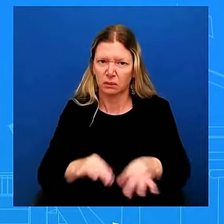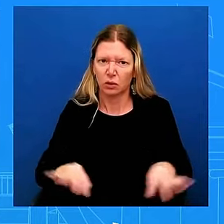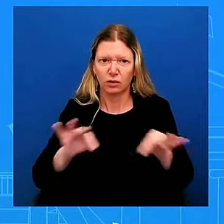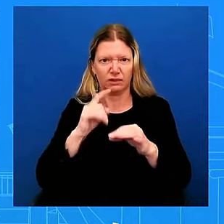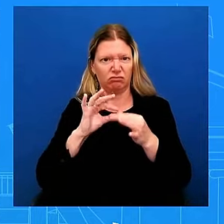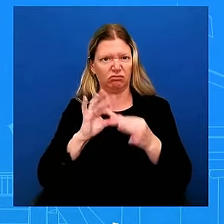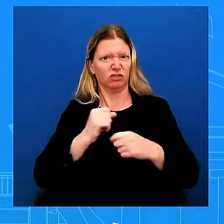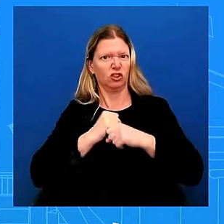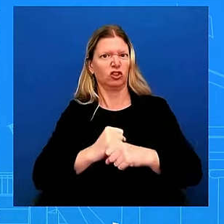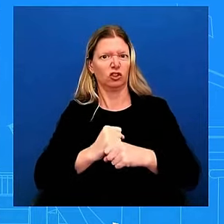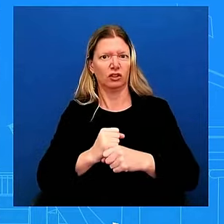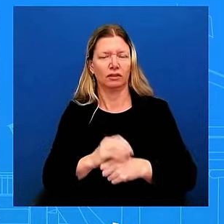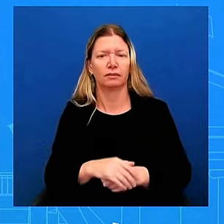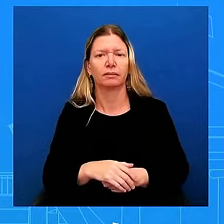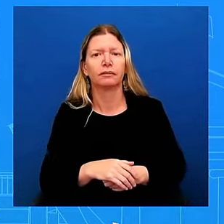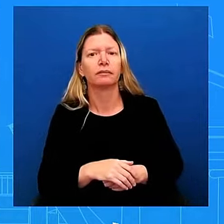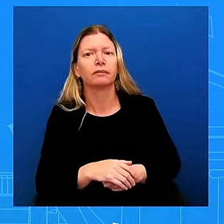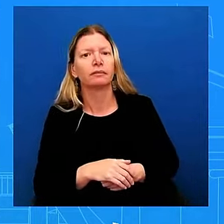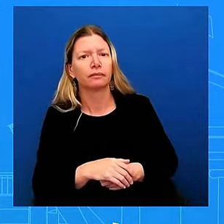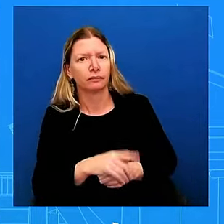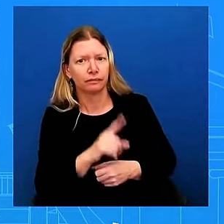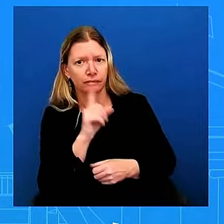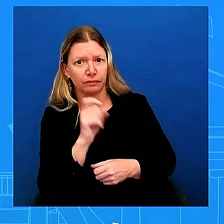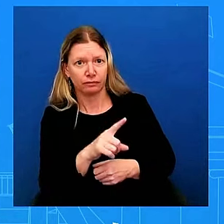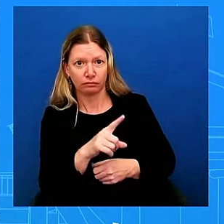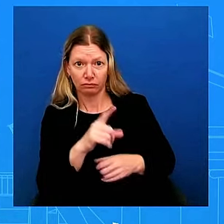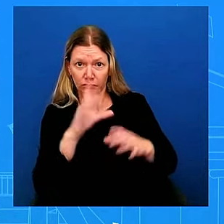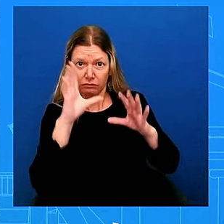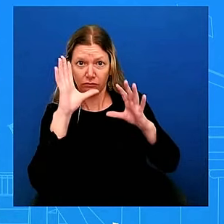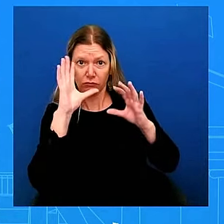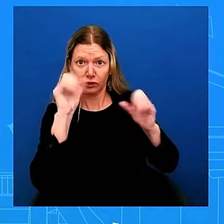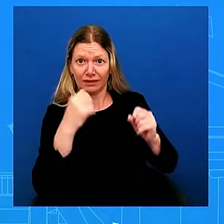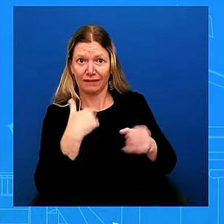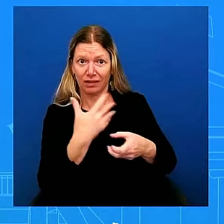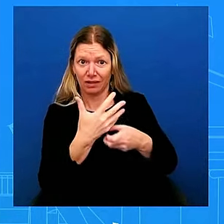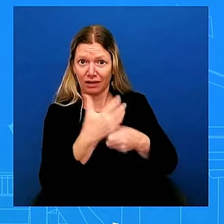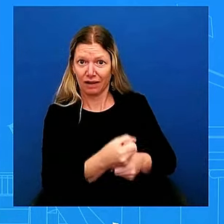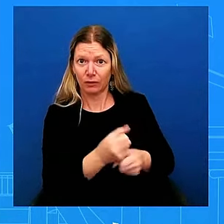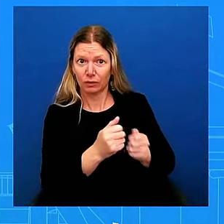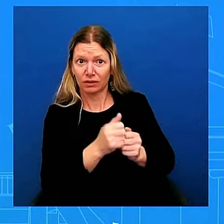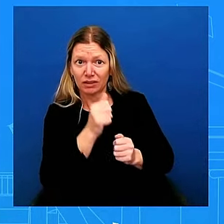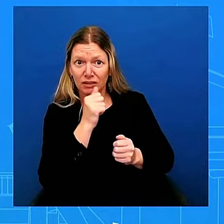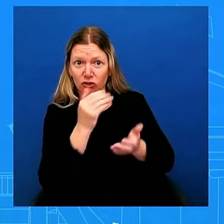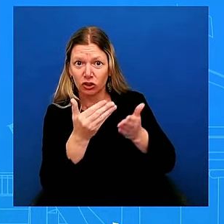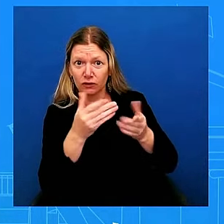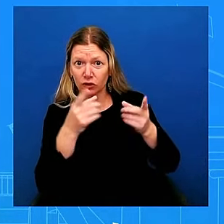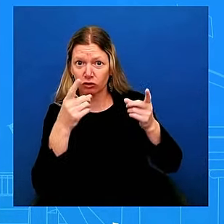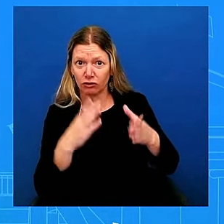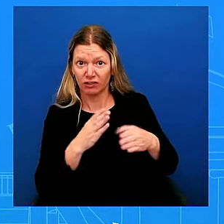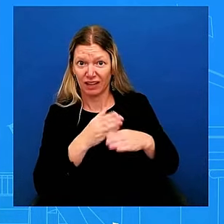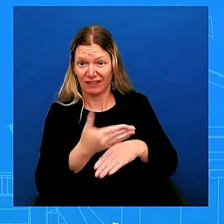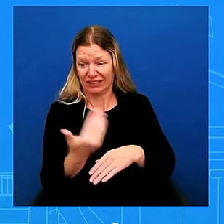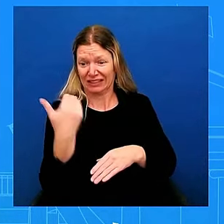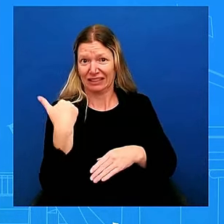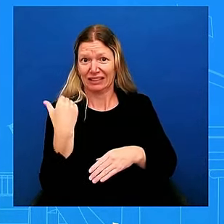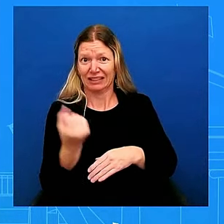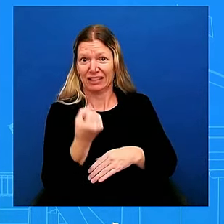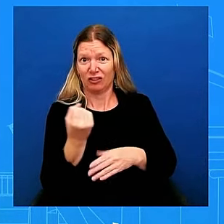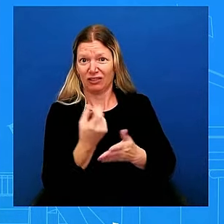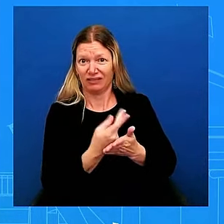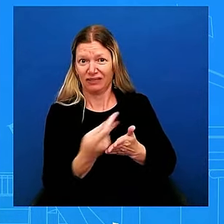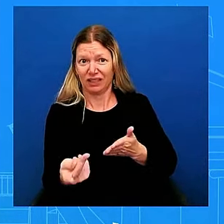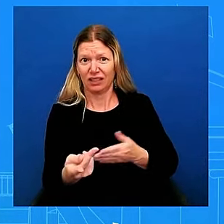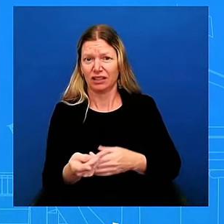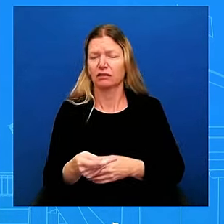confidence in the Secret Service director after Saturday's failures? I have 100% confidence in the director of the United States Secret